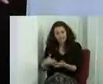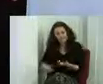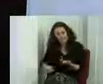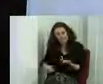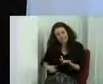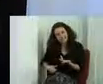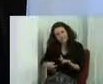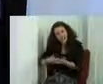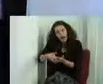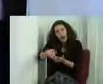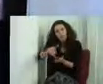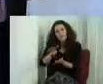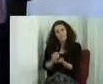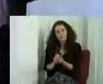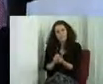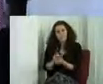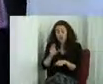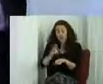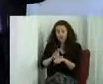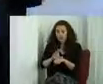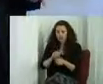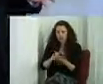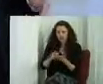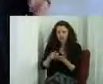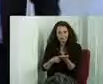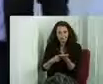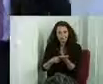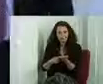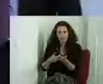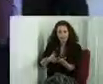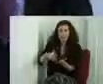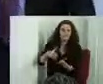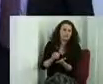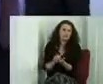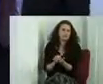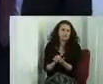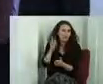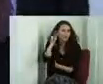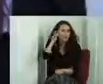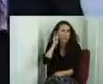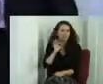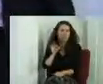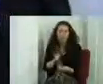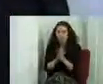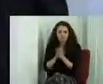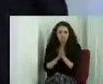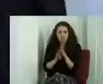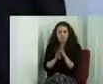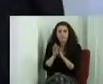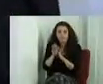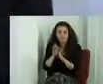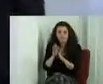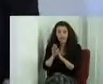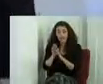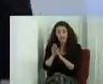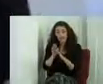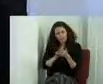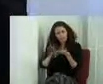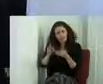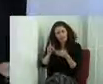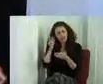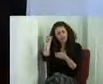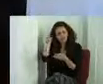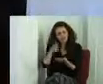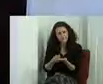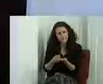abundance. That the church so often has talked about abundance in its theology of prosperity, and I'm going to be talking about that in just a couple of weeks, but I just